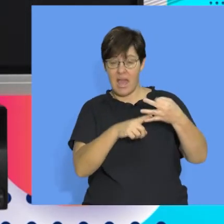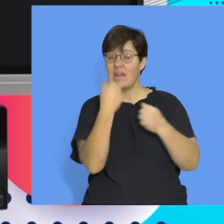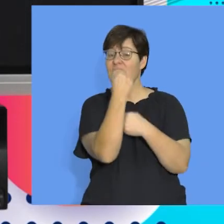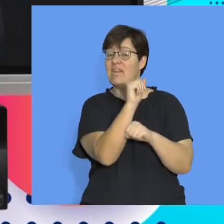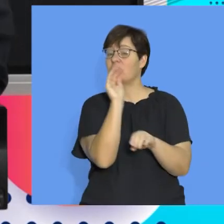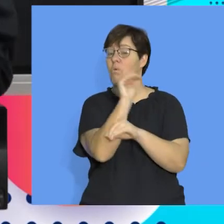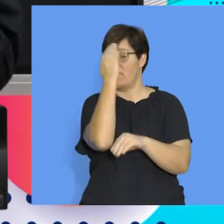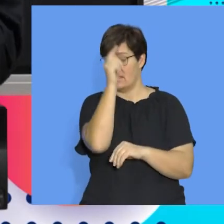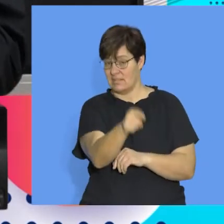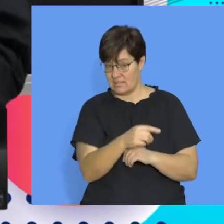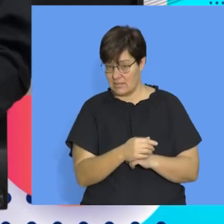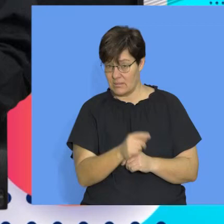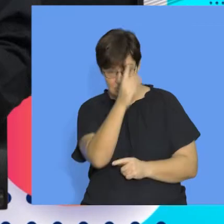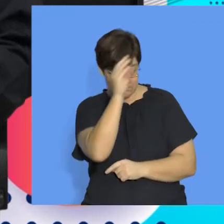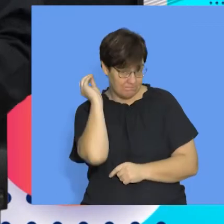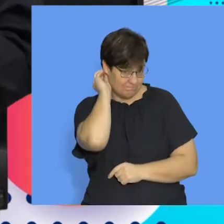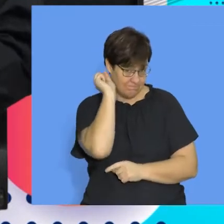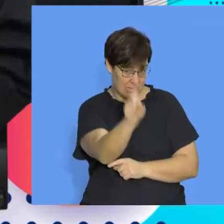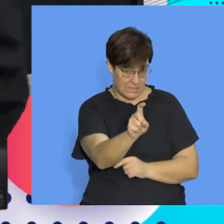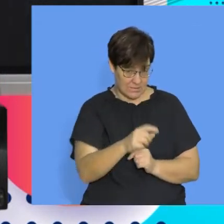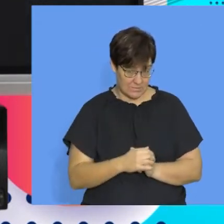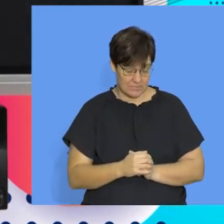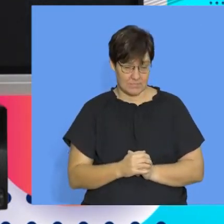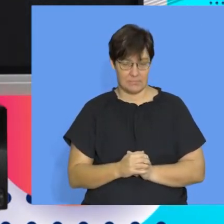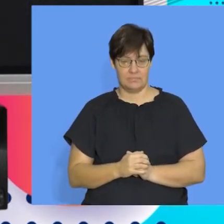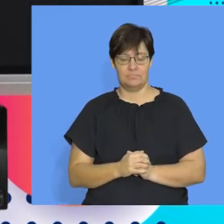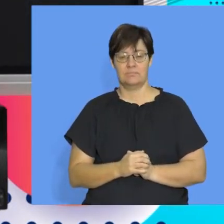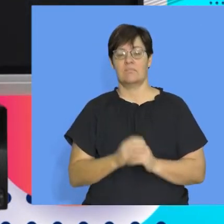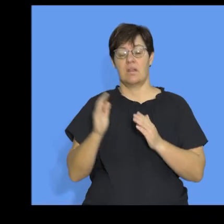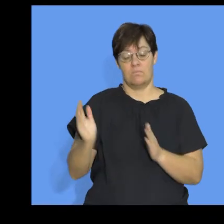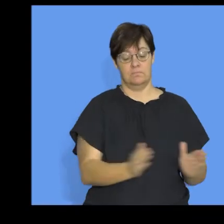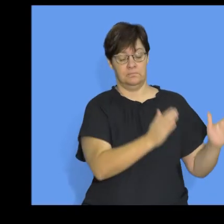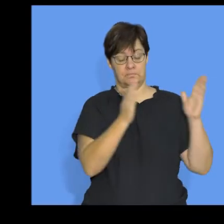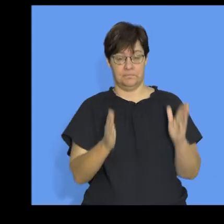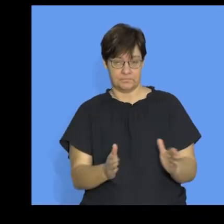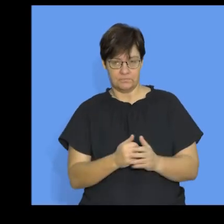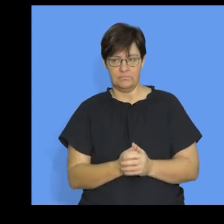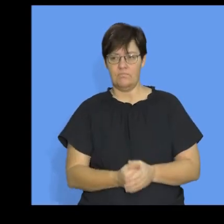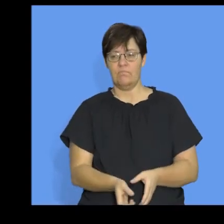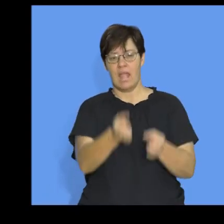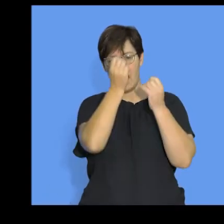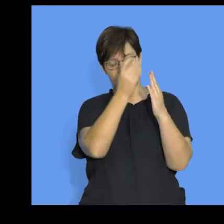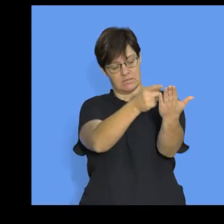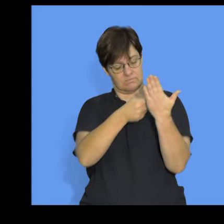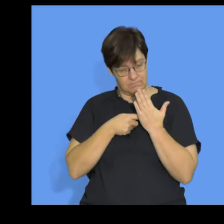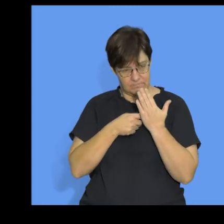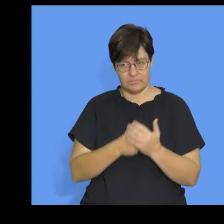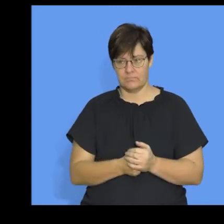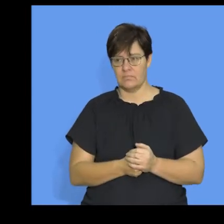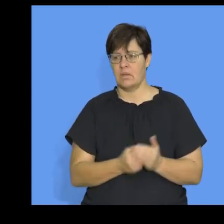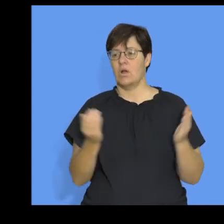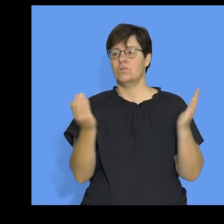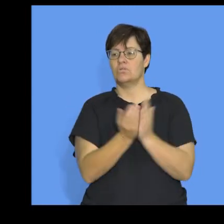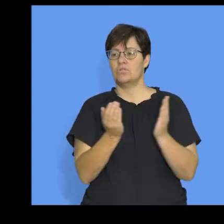factory overheads. Keep that in mind, right? Okay, so we now move on to the information that we have here. The